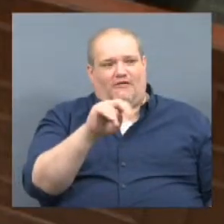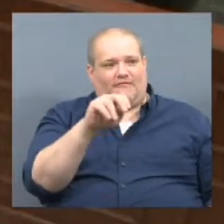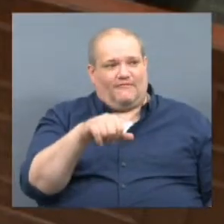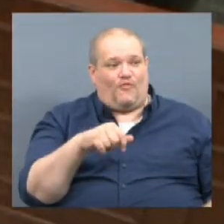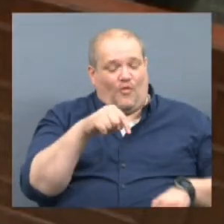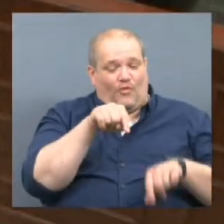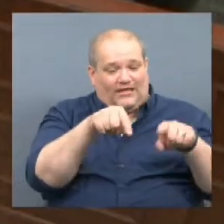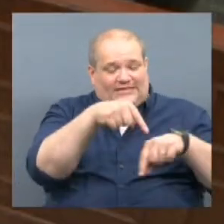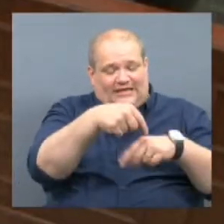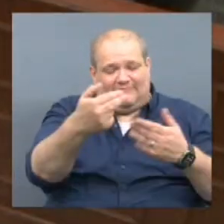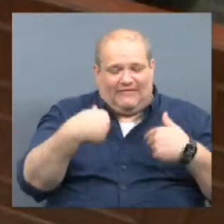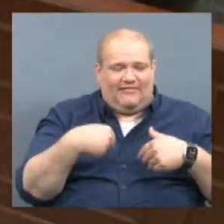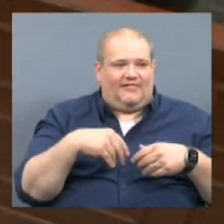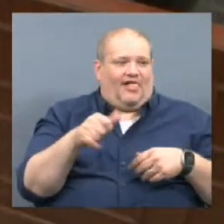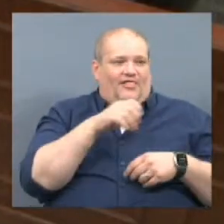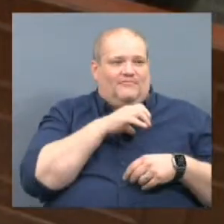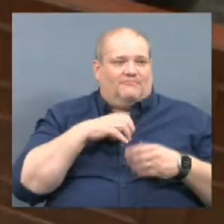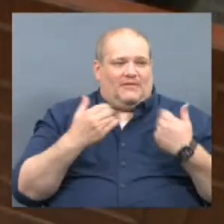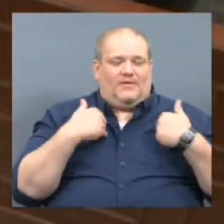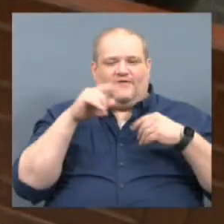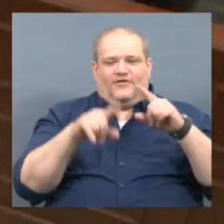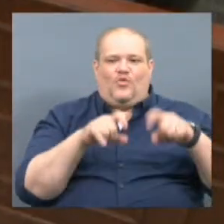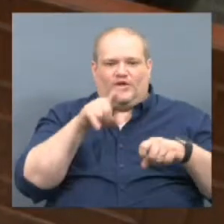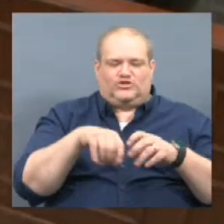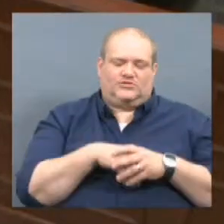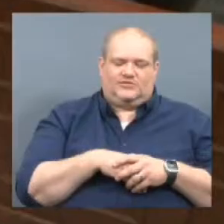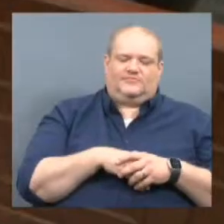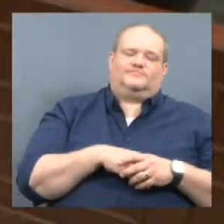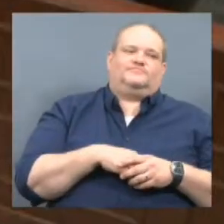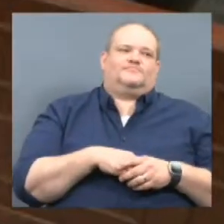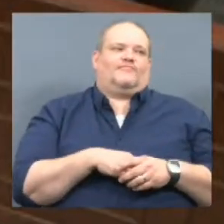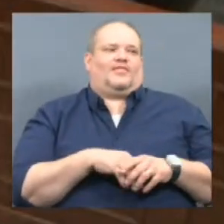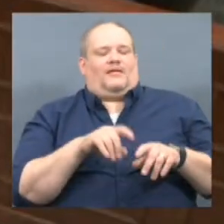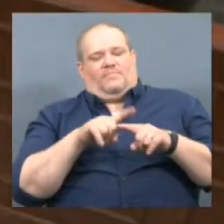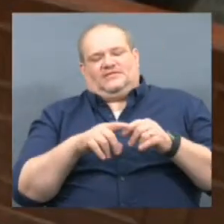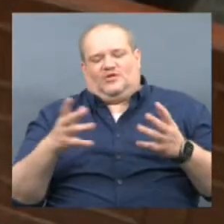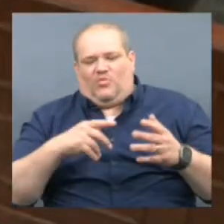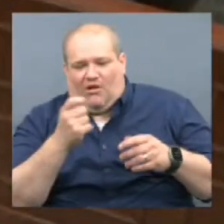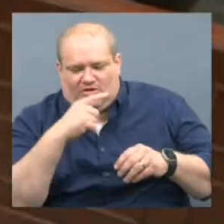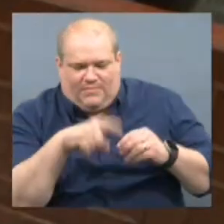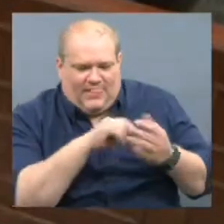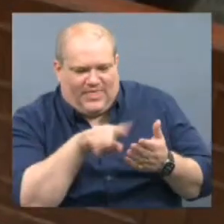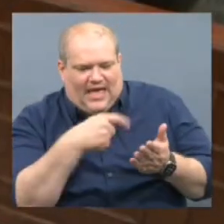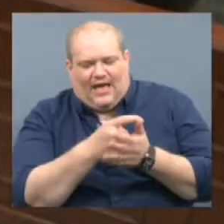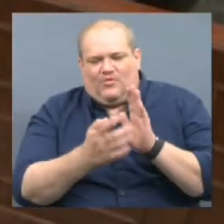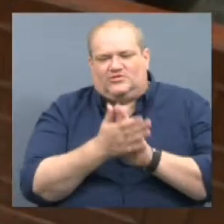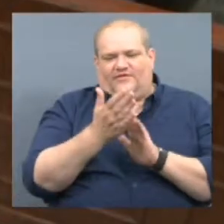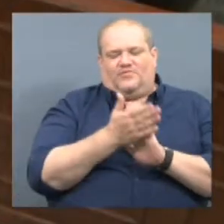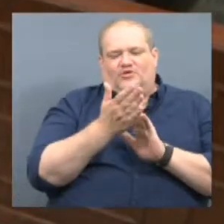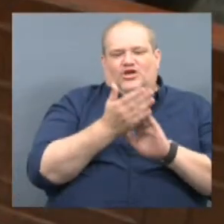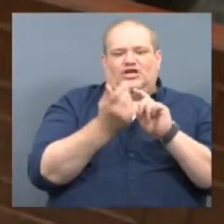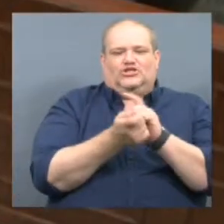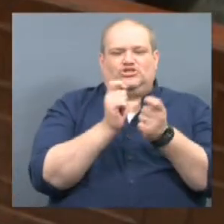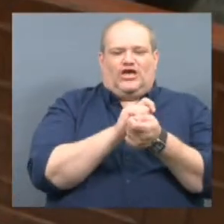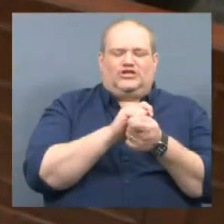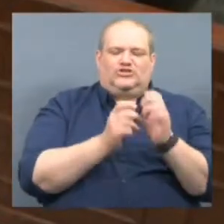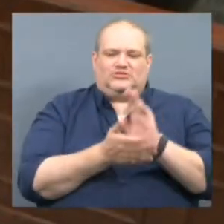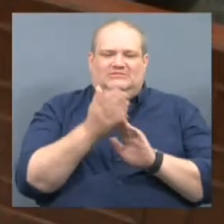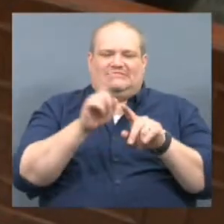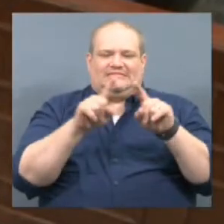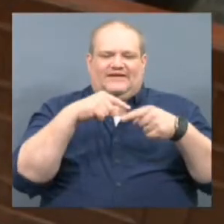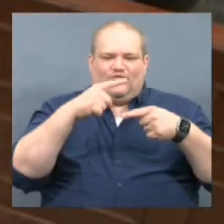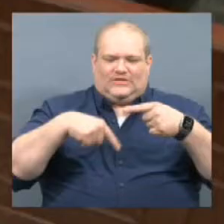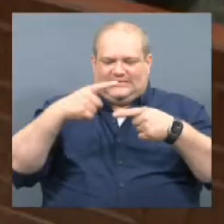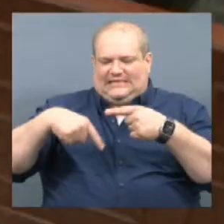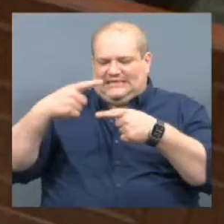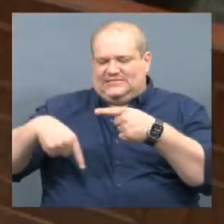you're standing up, you come up. One of the other commissioners may have a question. Mr. Barton, based on kind of what they said about the hours of operation or changing operations in different